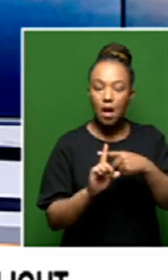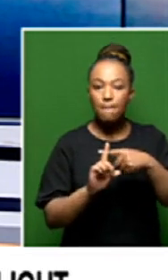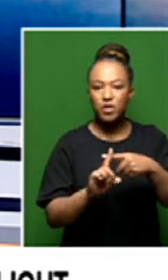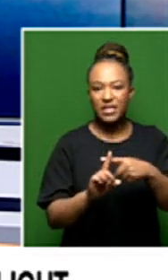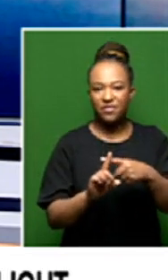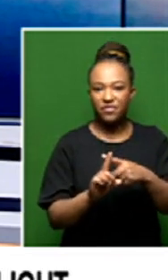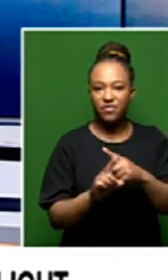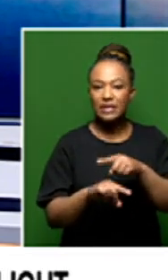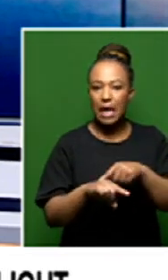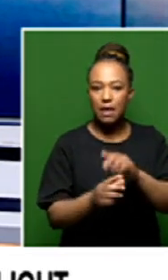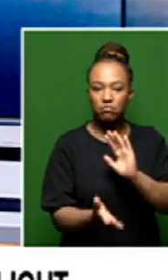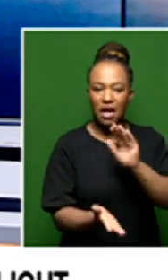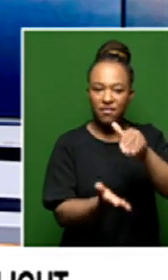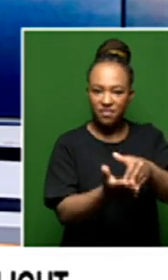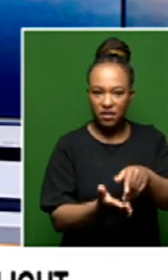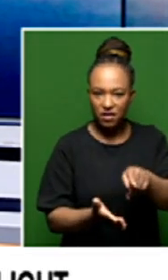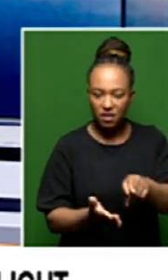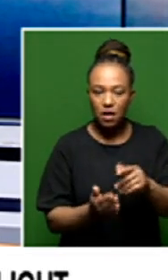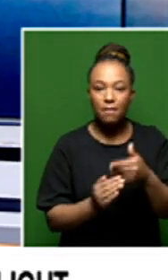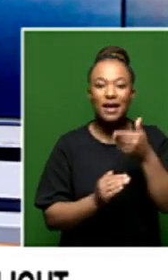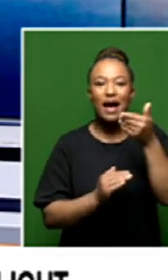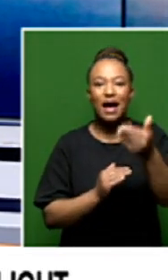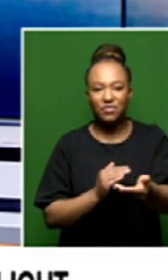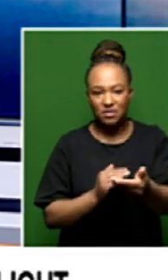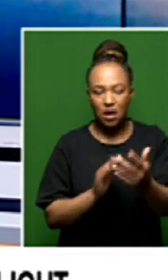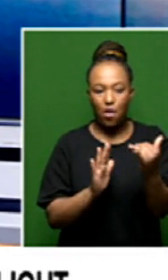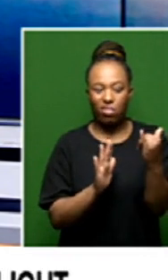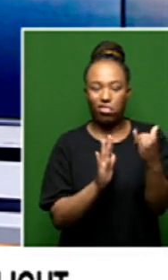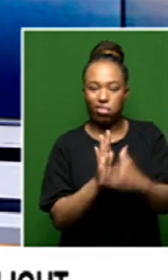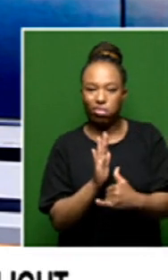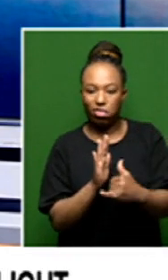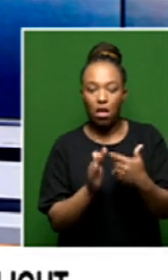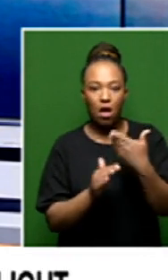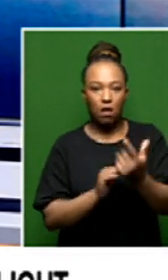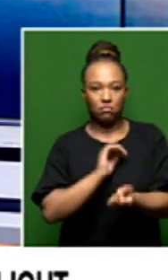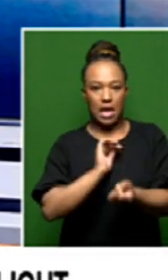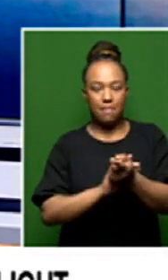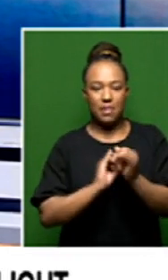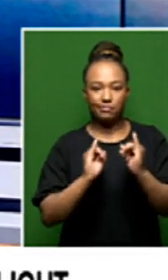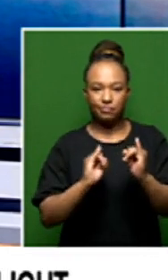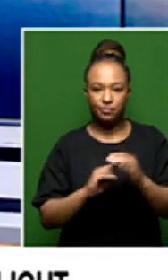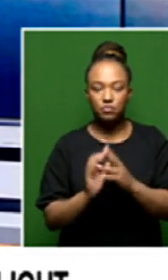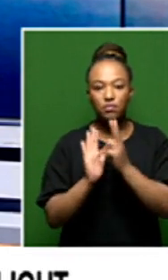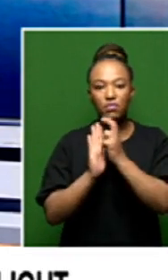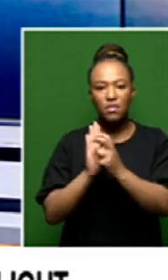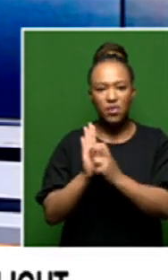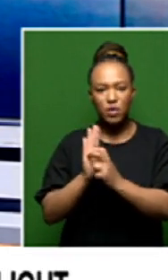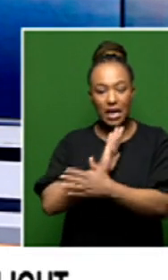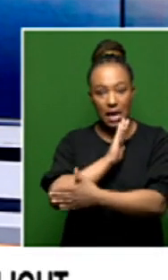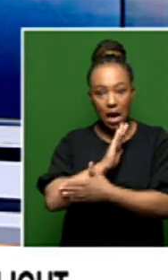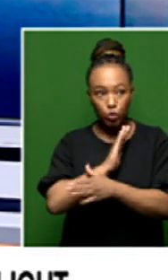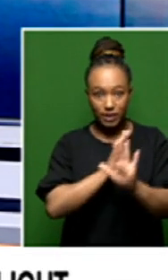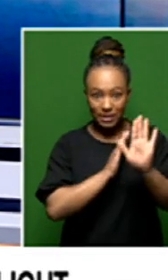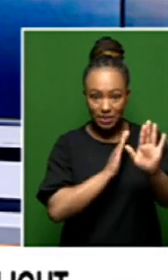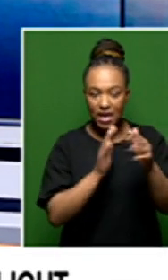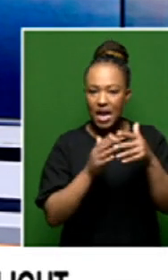upon arrival, but it's the events that led up to her quarantine that have raised a lot of eyebrows. According to regulations in that country,